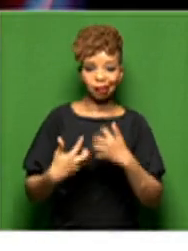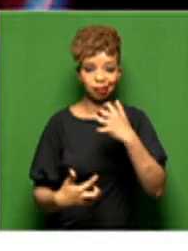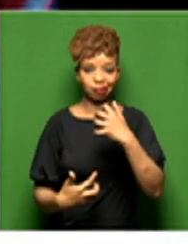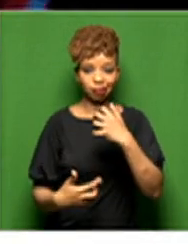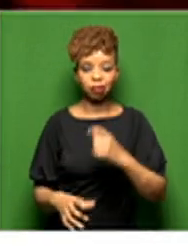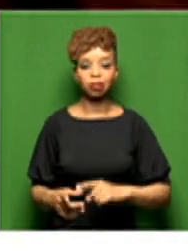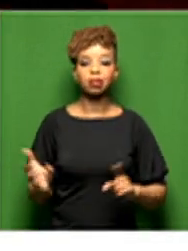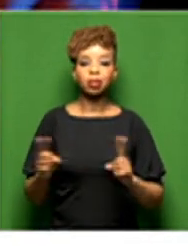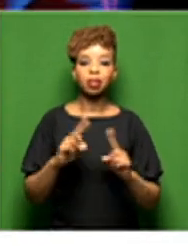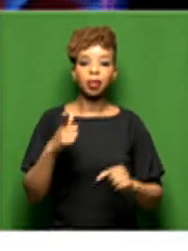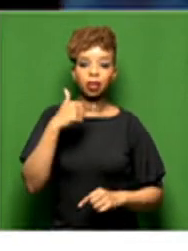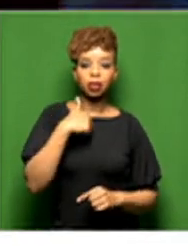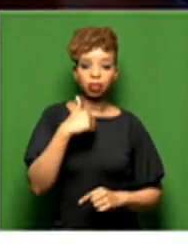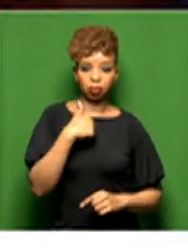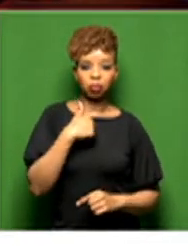managed to